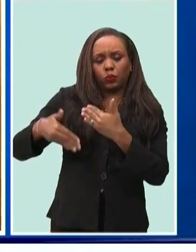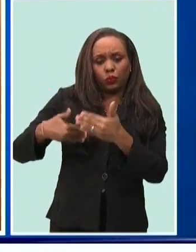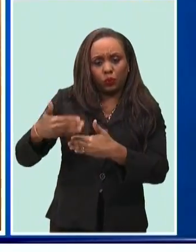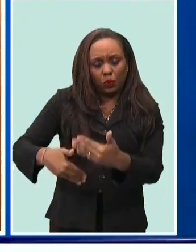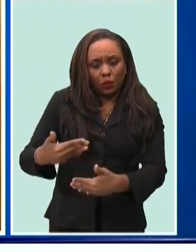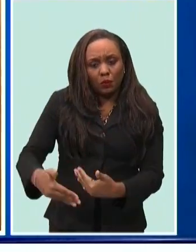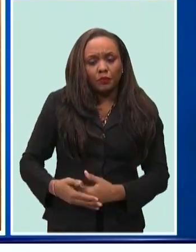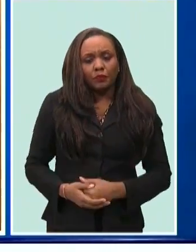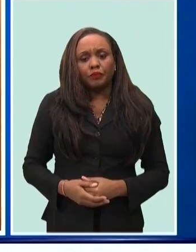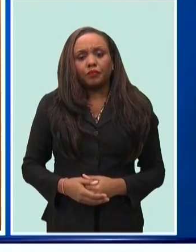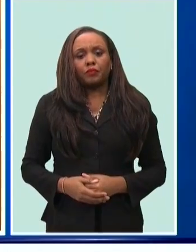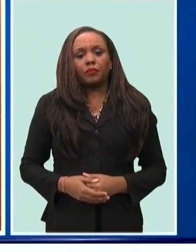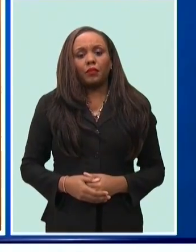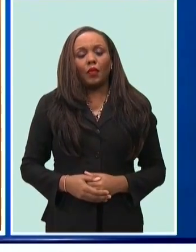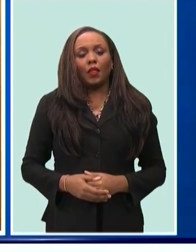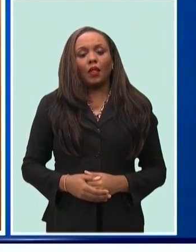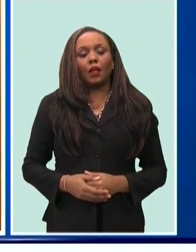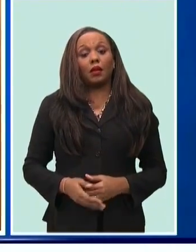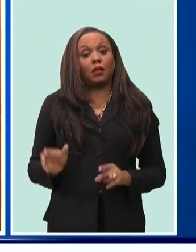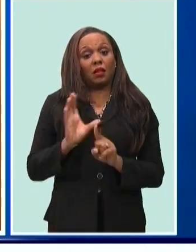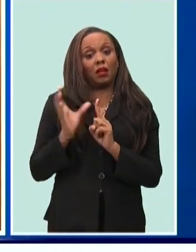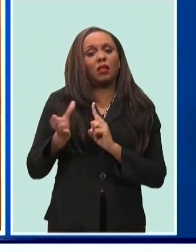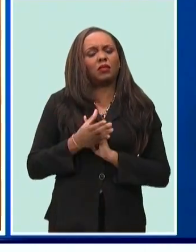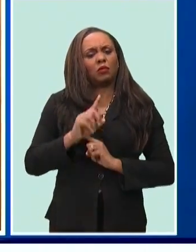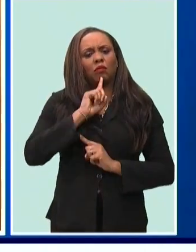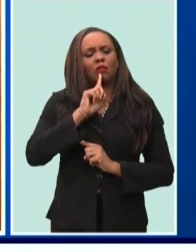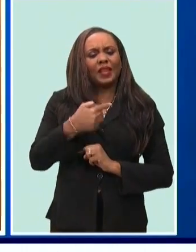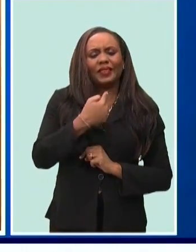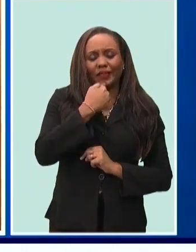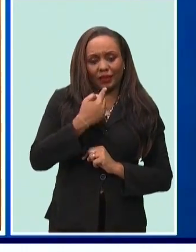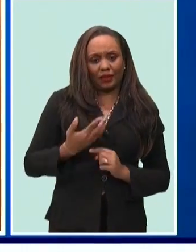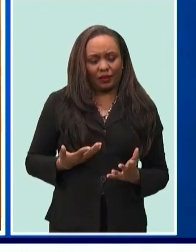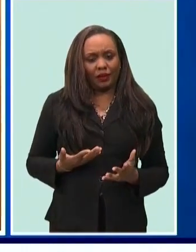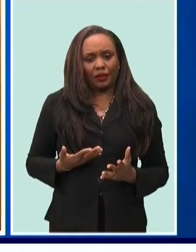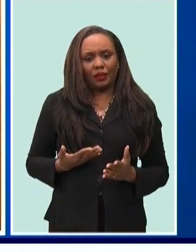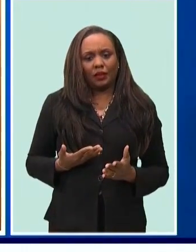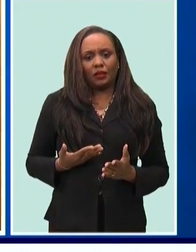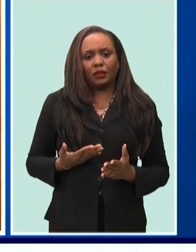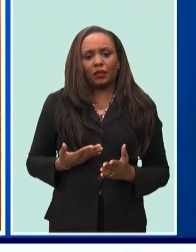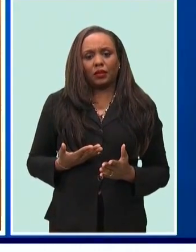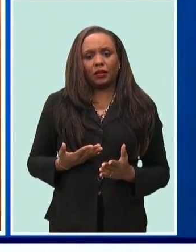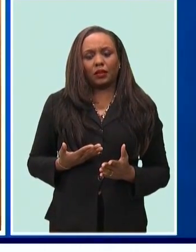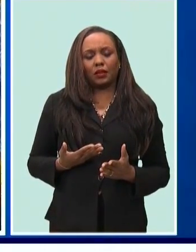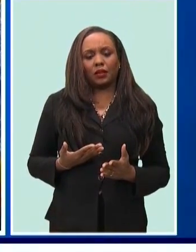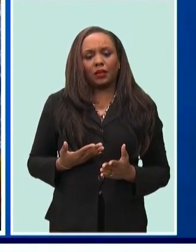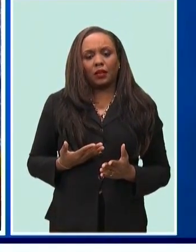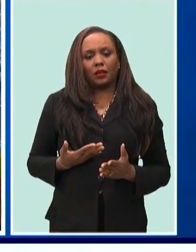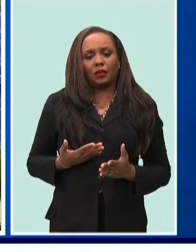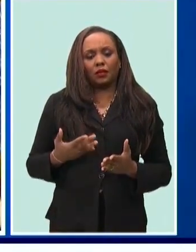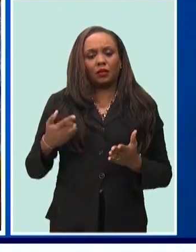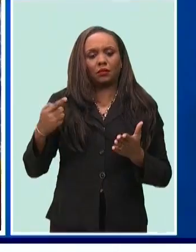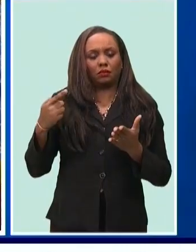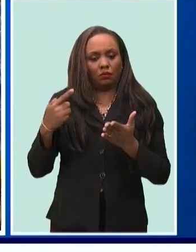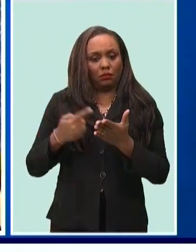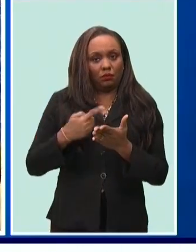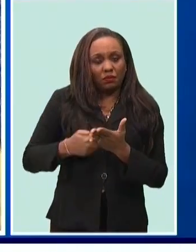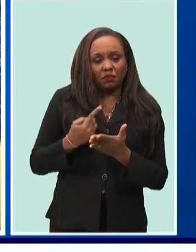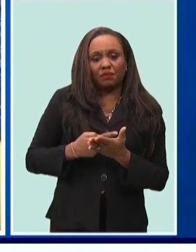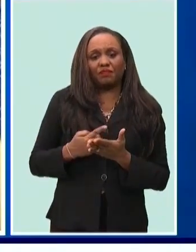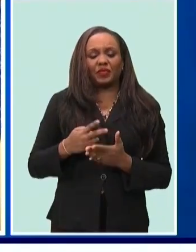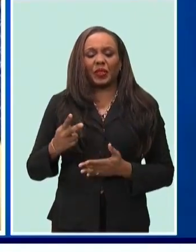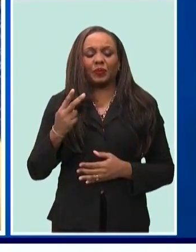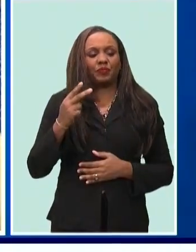the Ministry of Culture is seriously, and when I say this, oftentimes you look at his podium like this and you